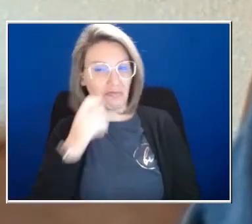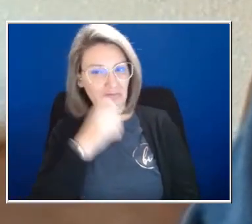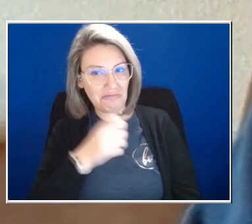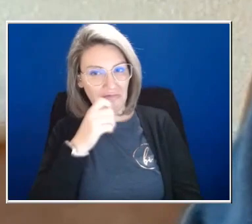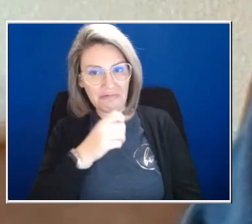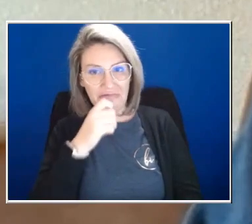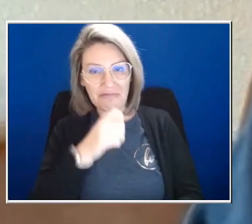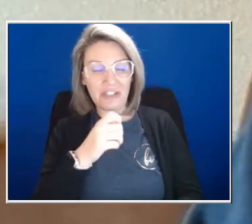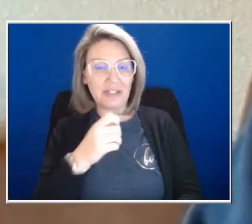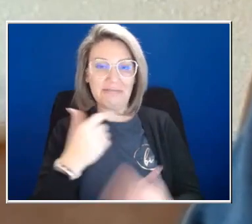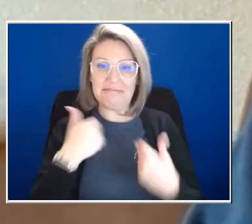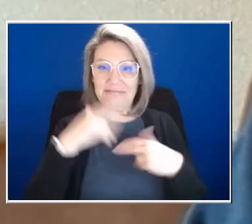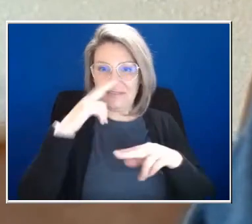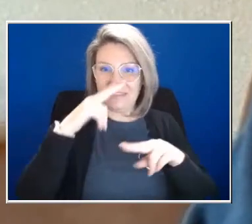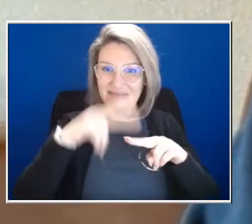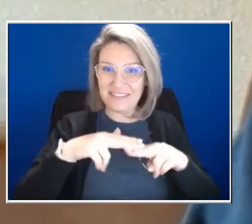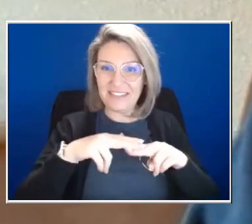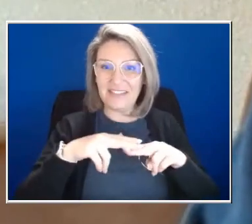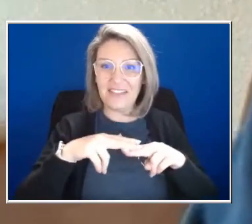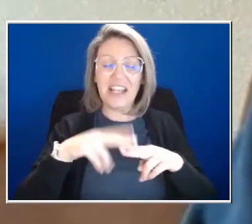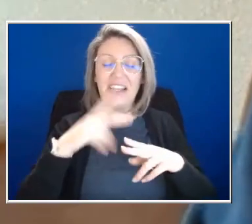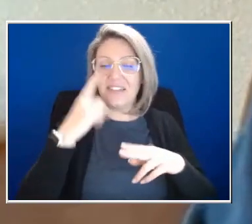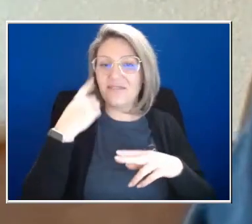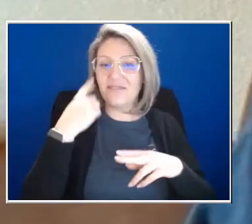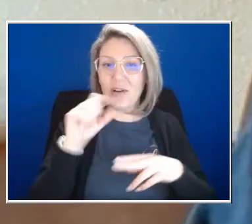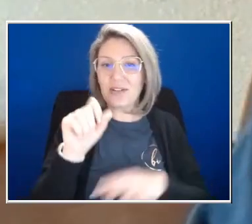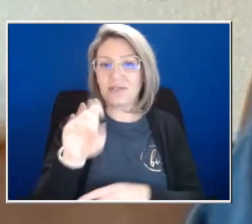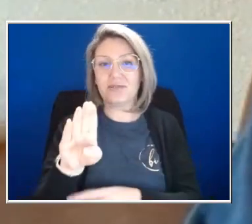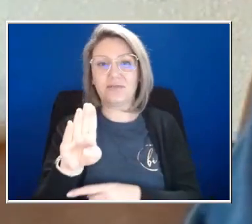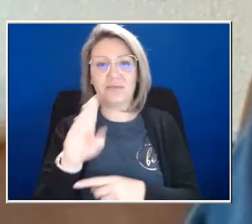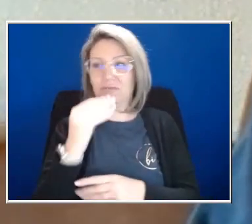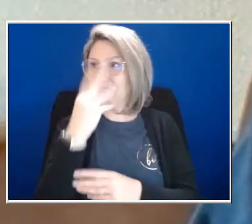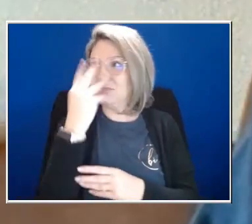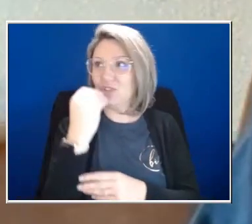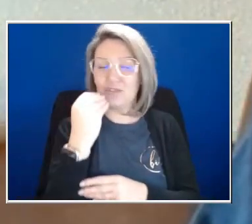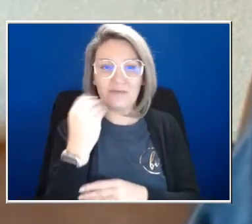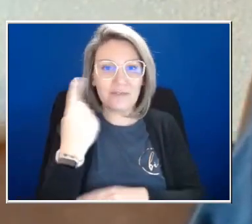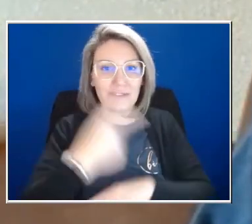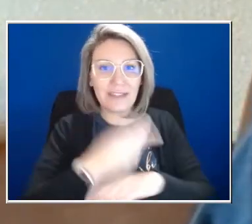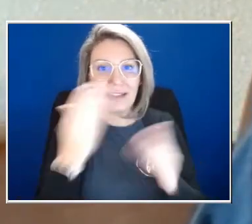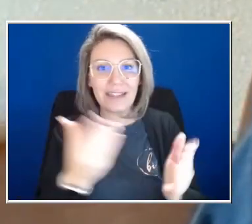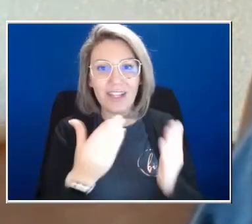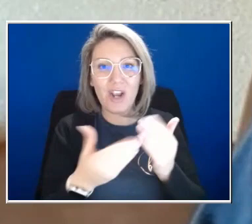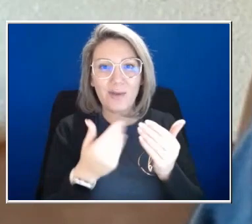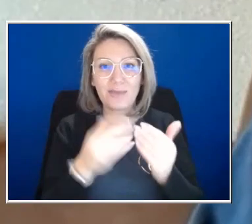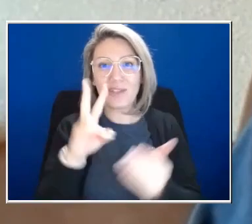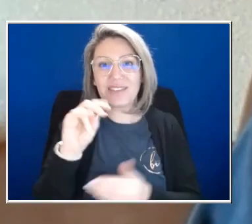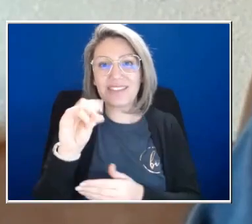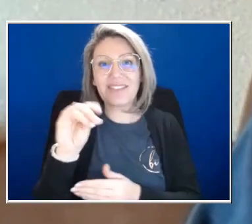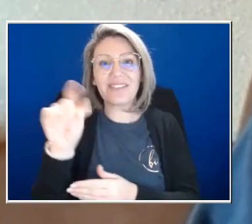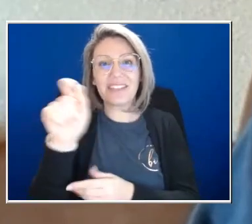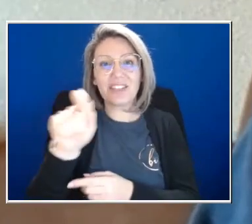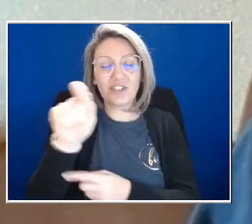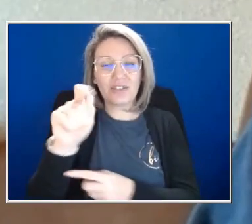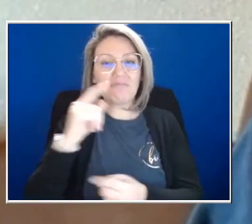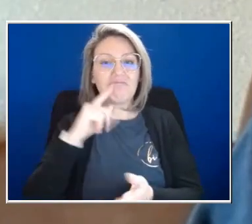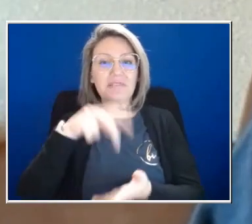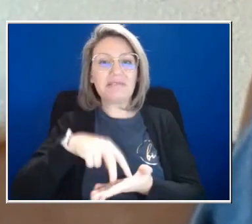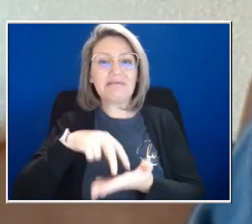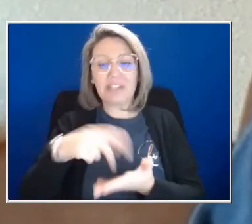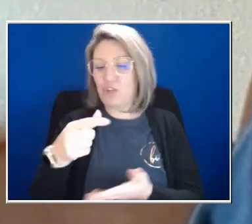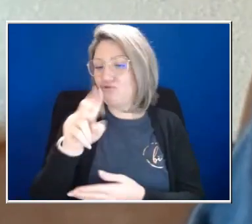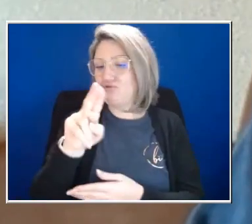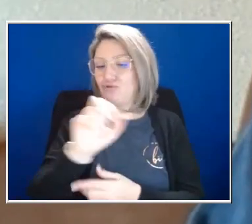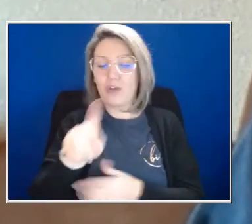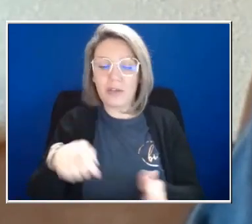partake in the festivities at the Super Bowl. It was a beautiful day here. It was like almost 70 degrees, and I was standing at the grill, grilling some